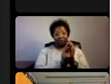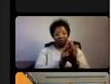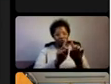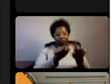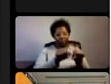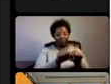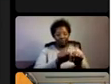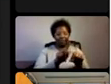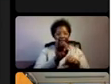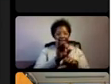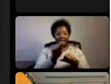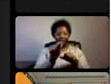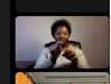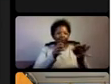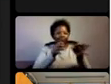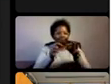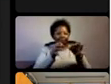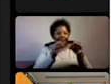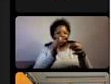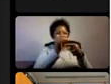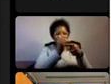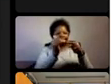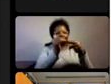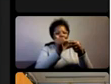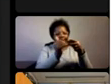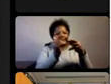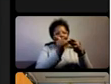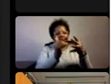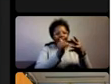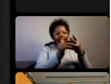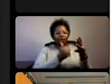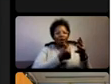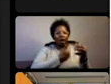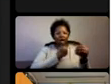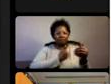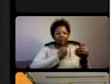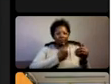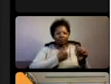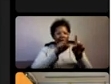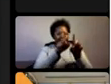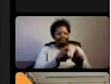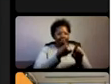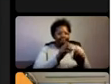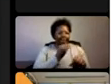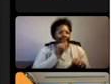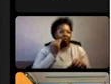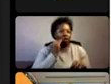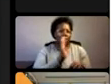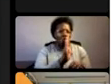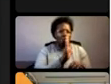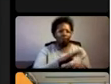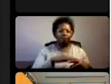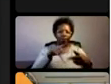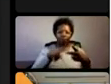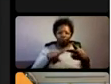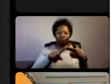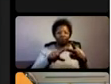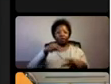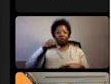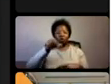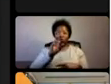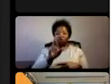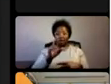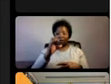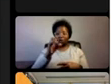that shows you step by step how to administer the test. And there's a QR code that you can download that